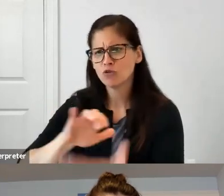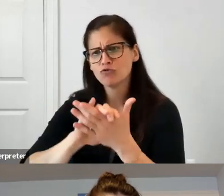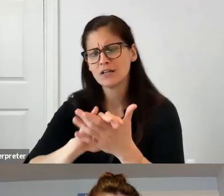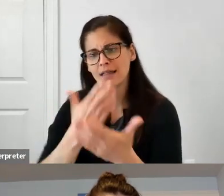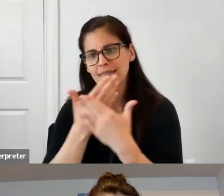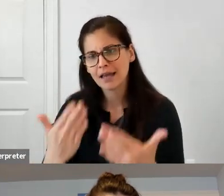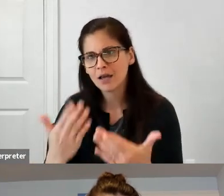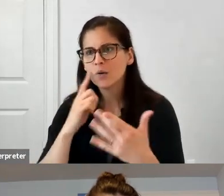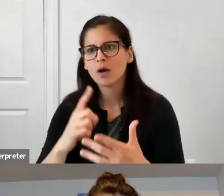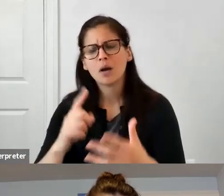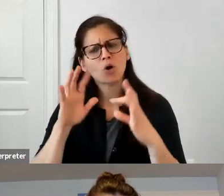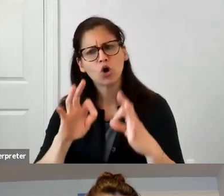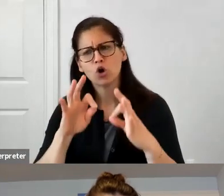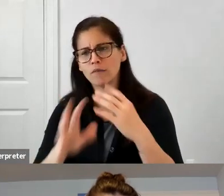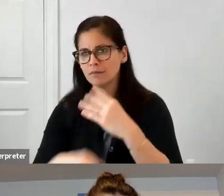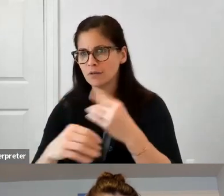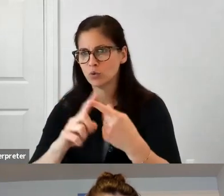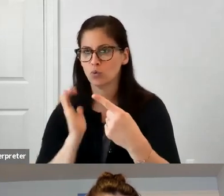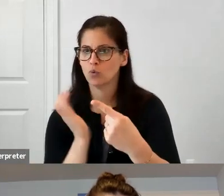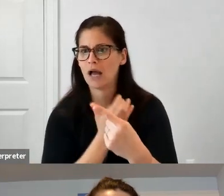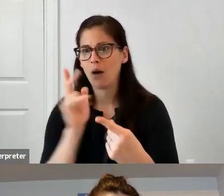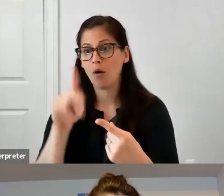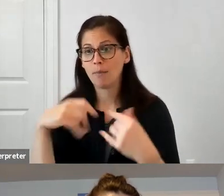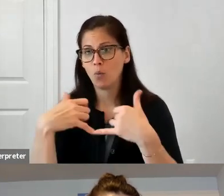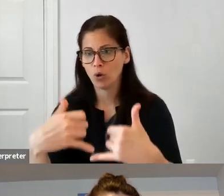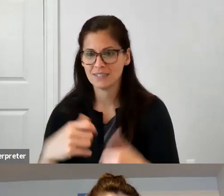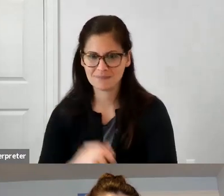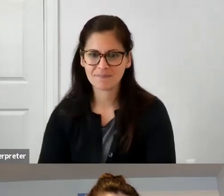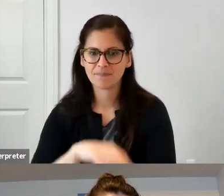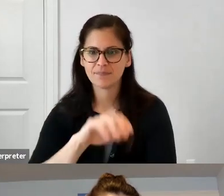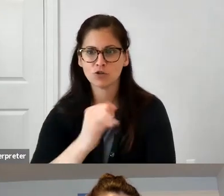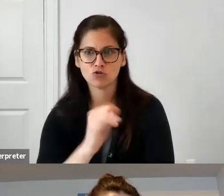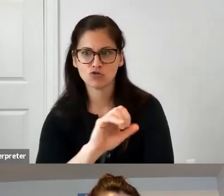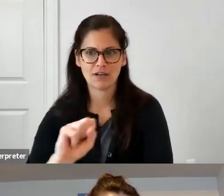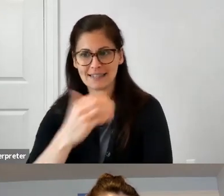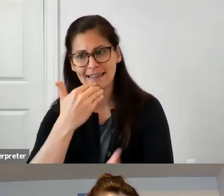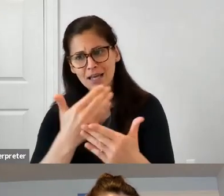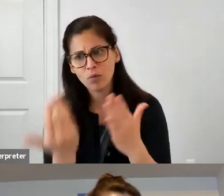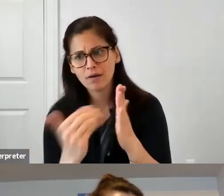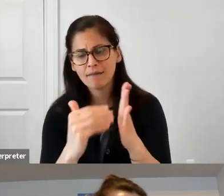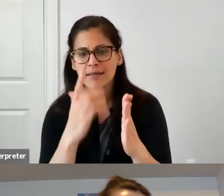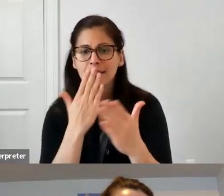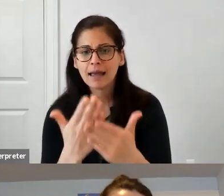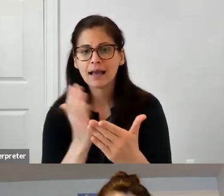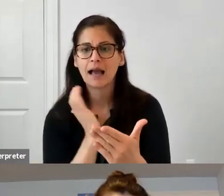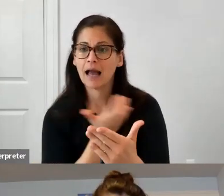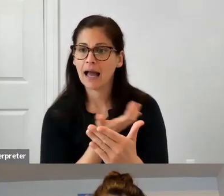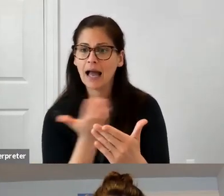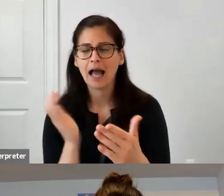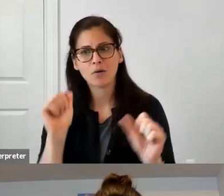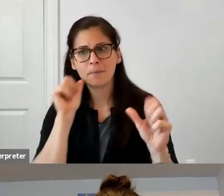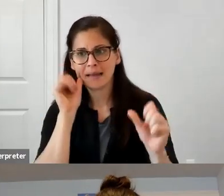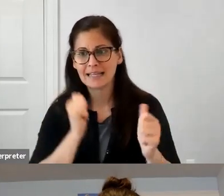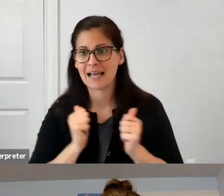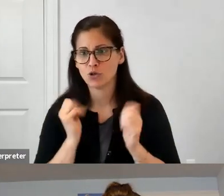a perfect, perfect addition to our UP Awards. Thank you very much. And I just want to thank our fabulous actors